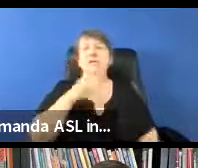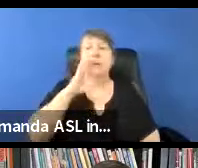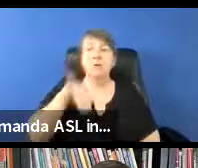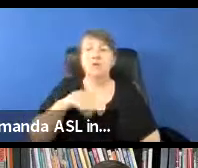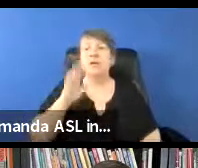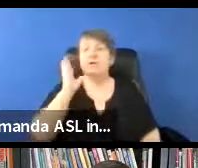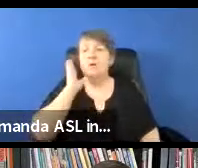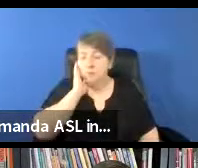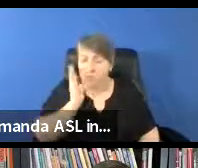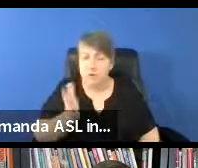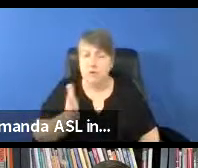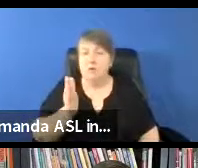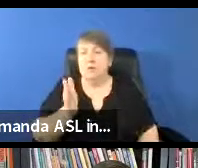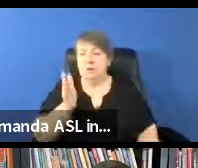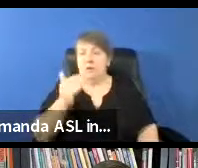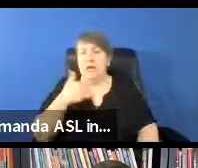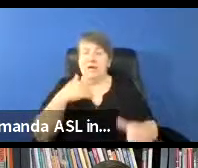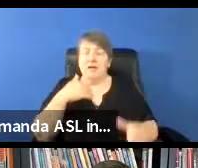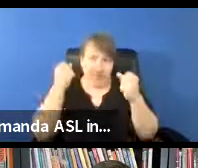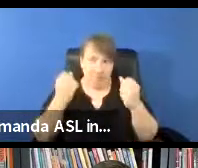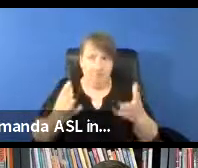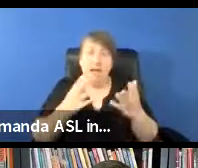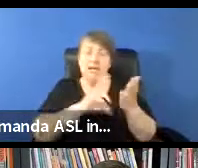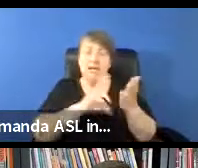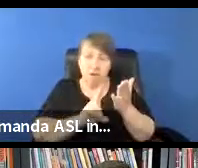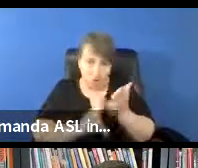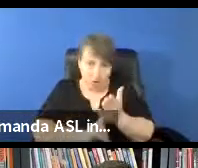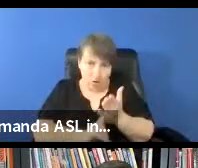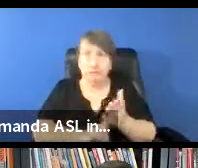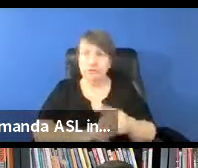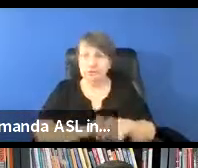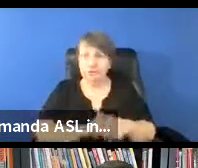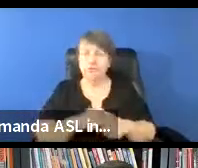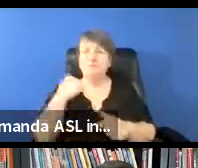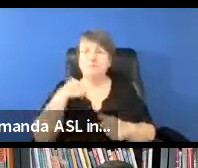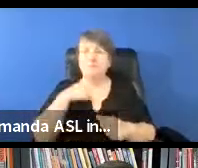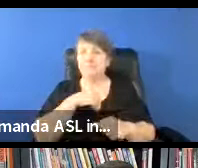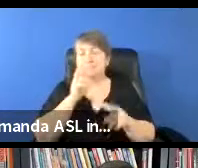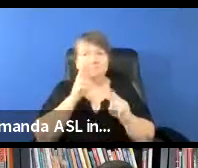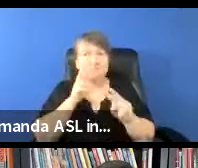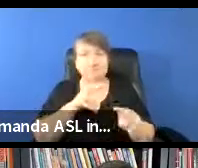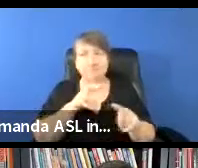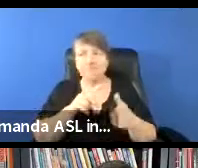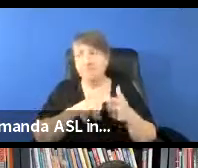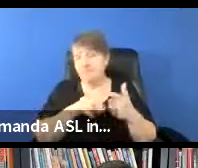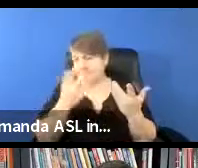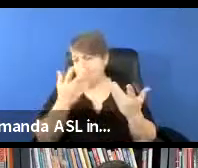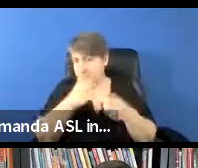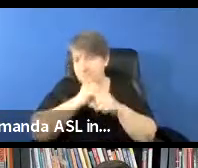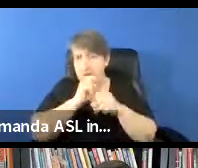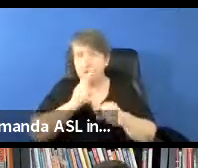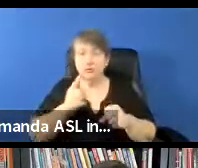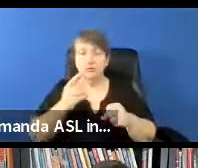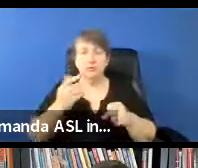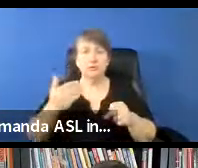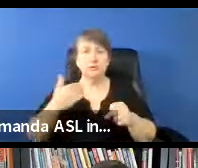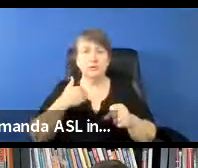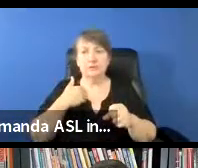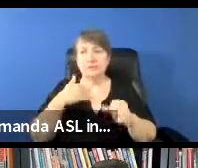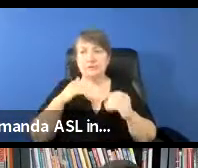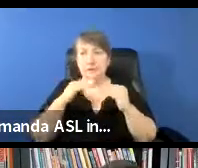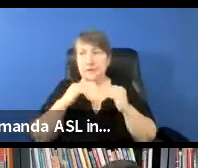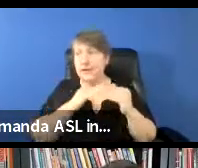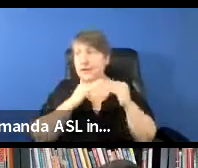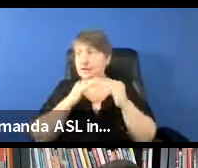is going to be numerous contracts. We're looking at making sure we have